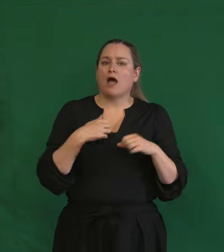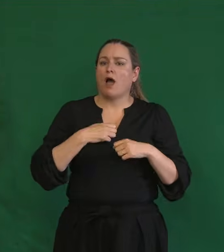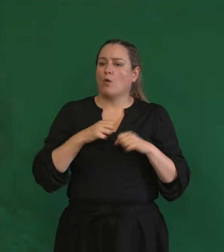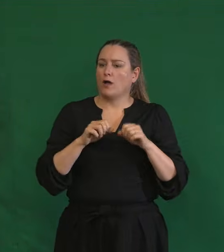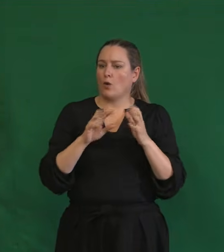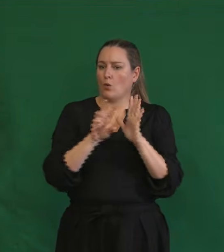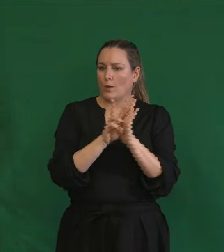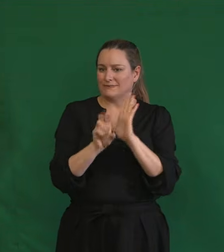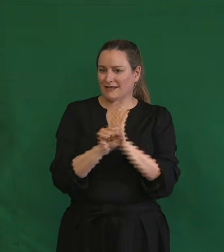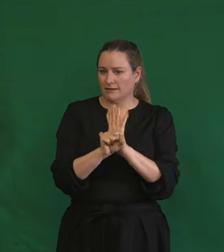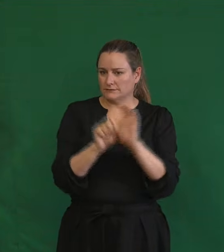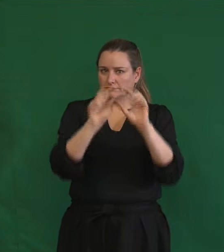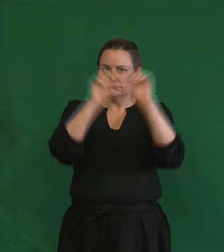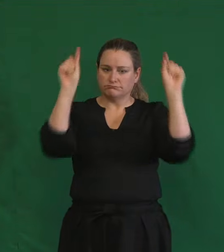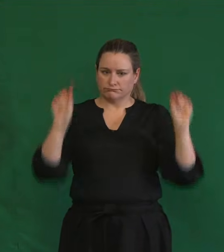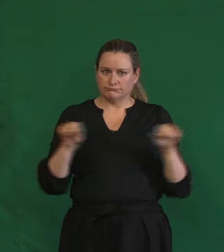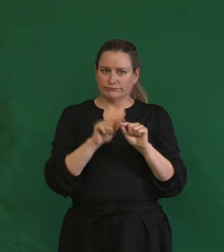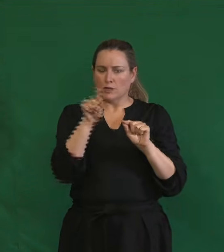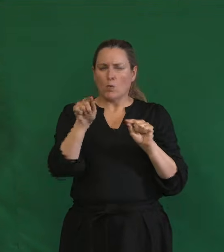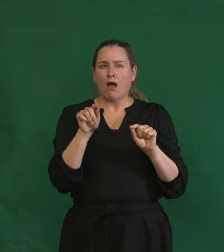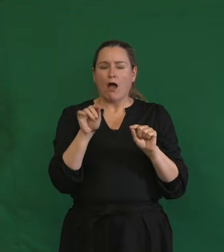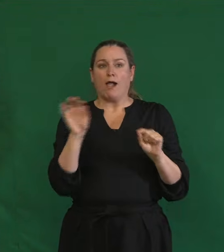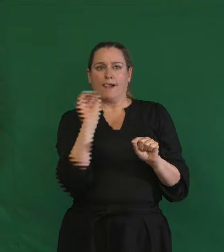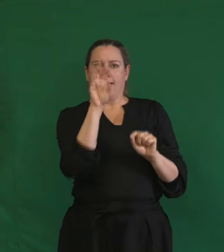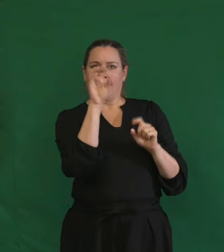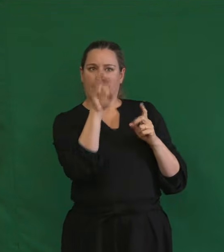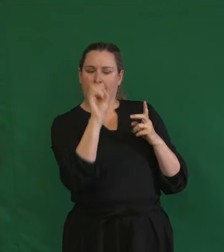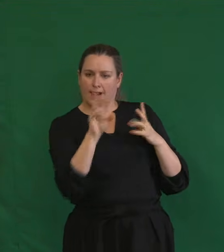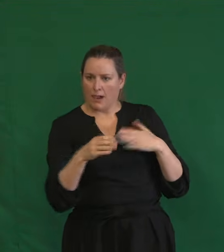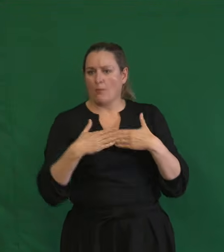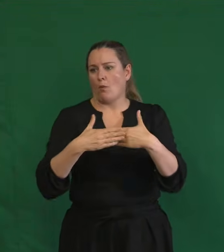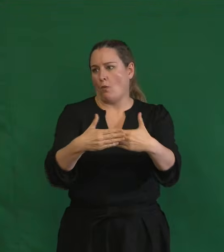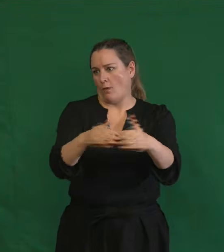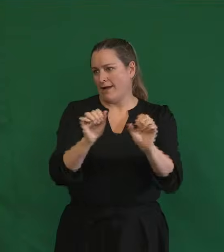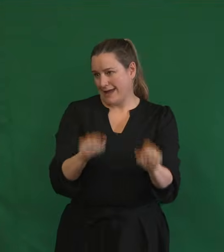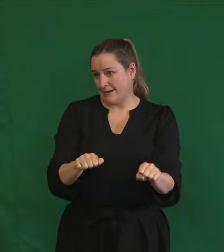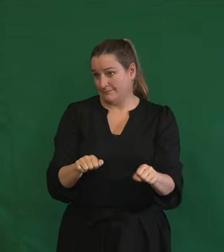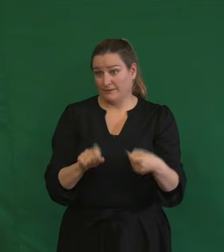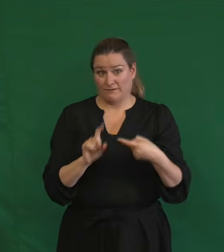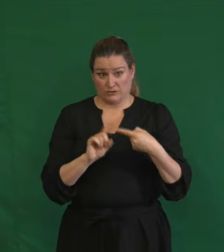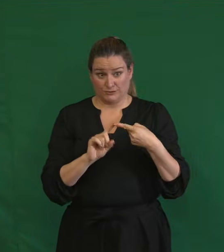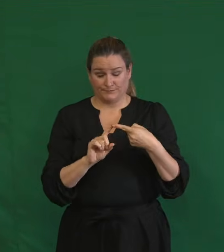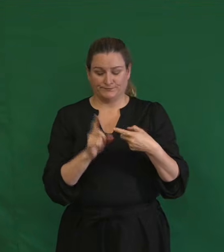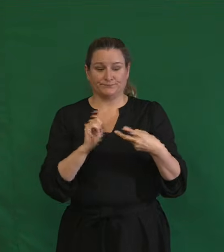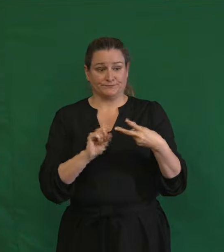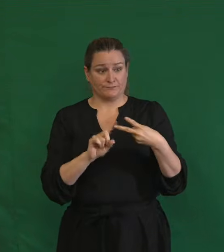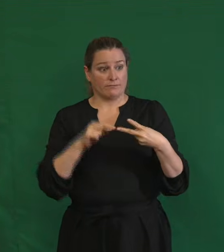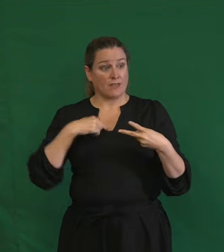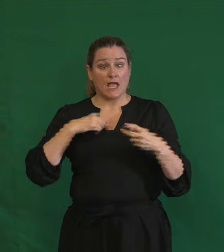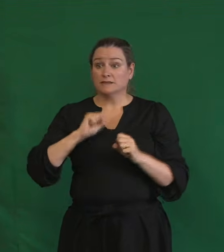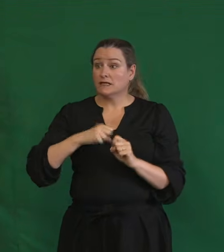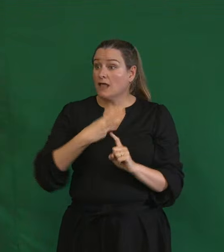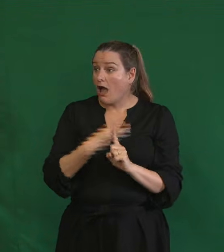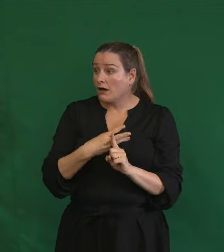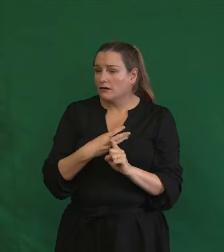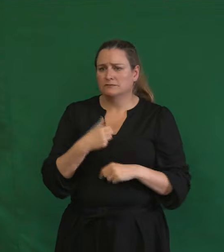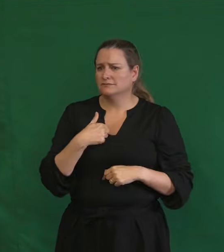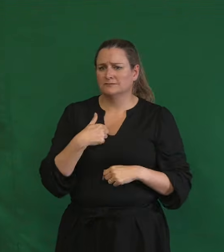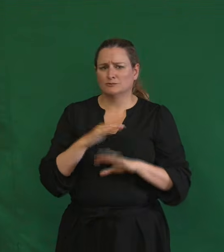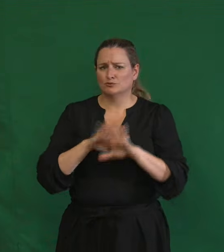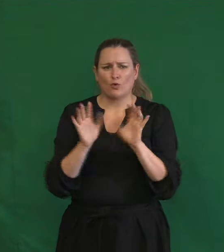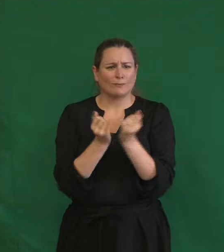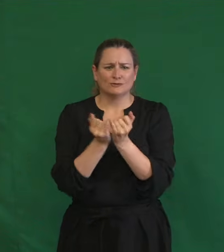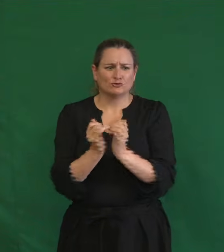asked, more things can be clarified. So that's definitely there, point one. Point two, from SADiLaR's side, we are a non-competing infrastructure. So